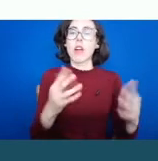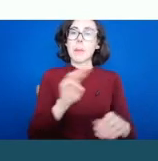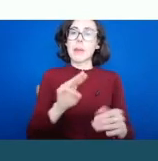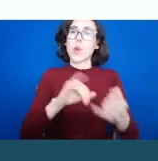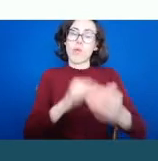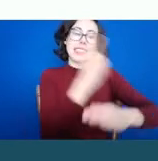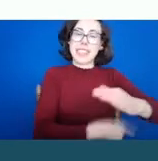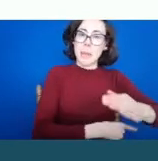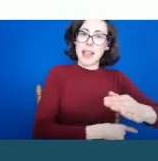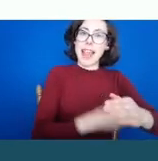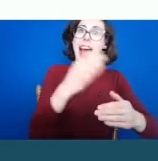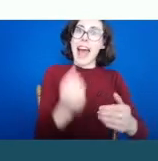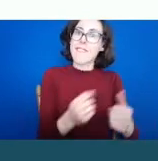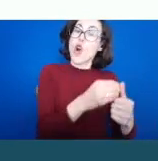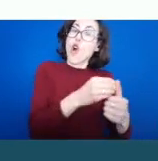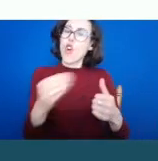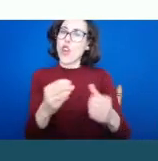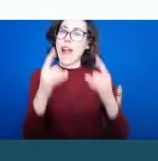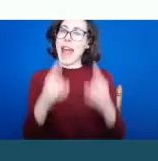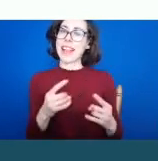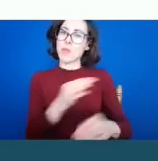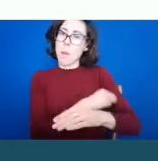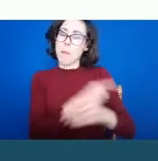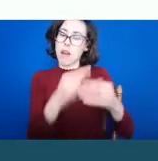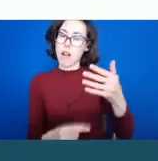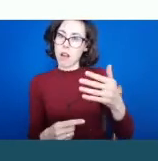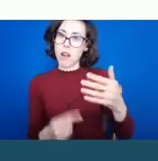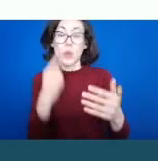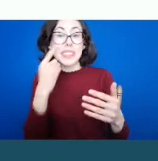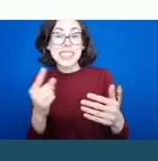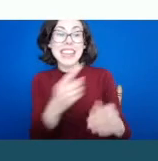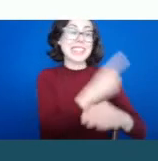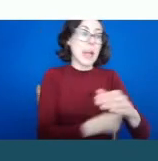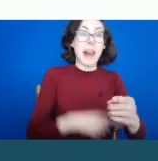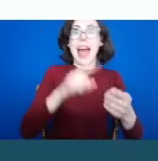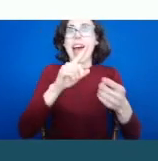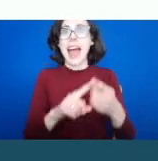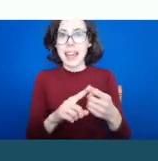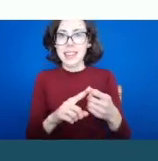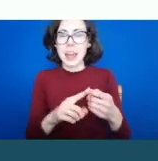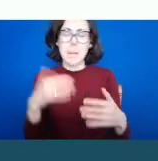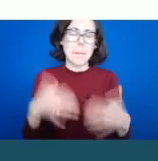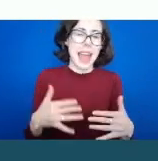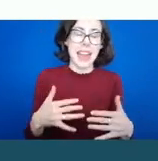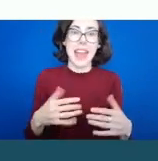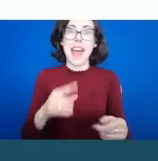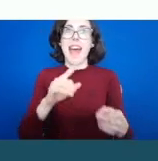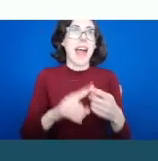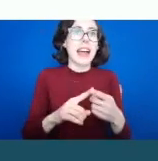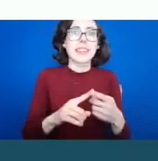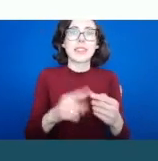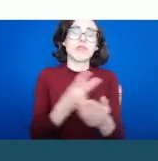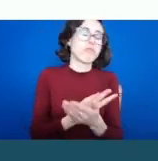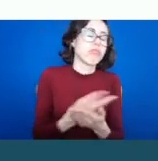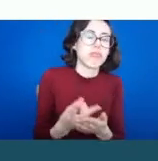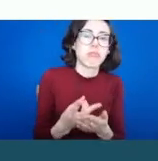can just see from this slide, things like chronic pain, high risk of falls, fatigue, all of the red bars on